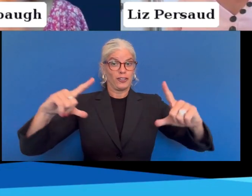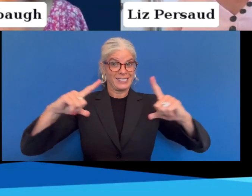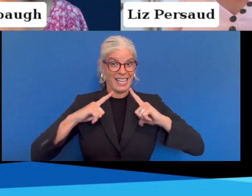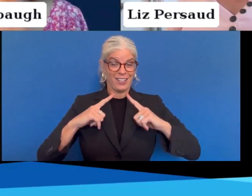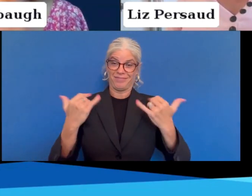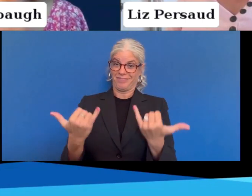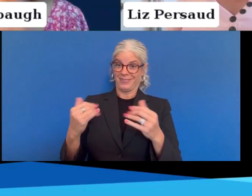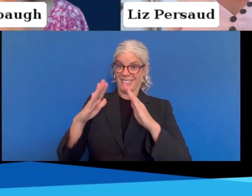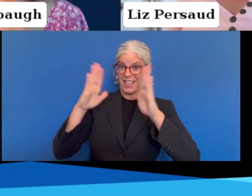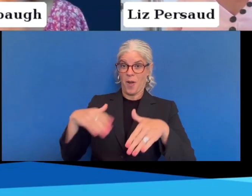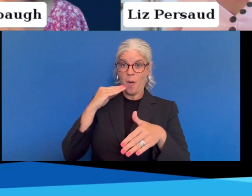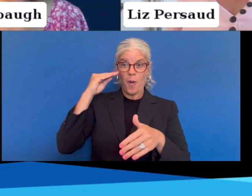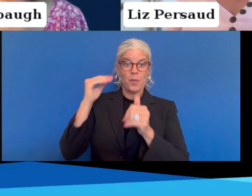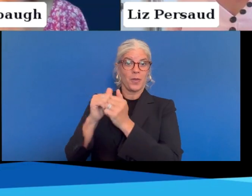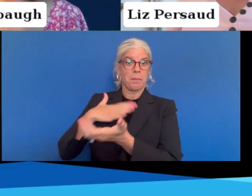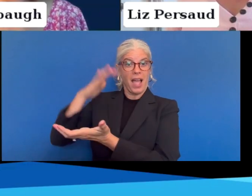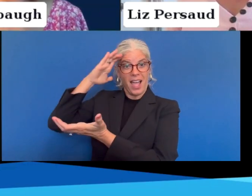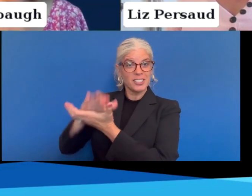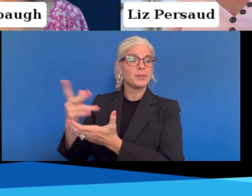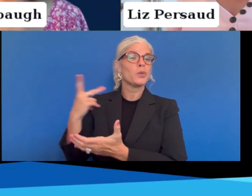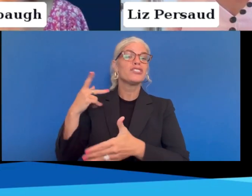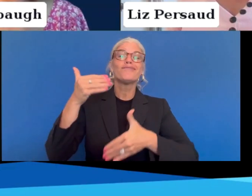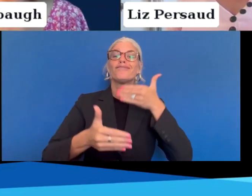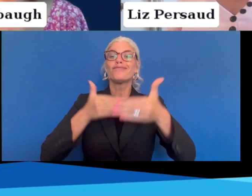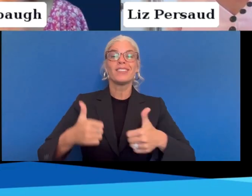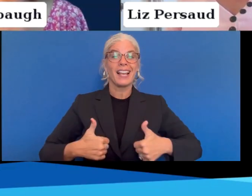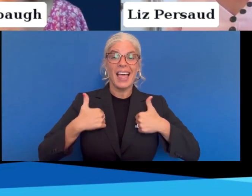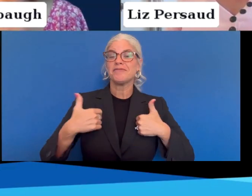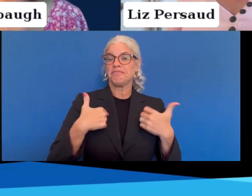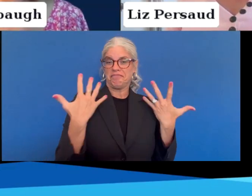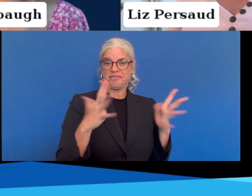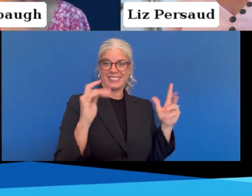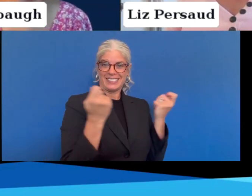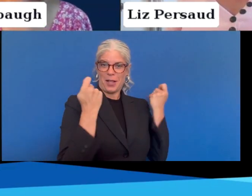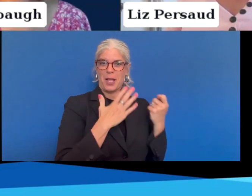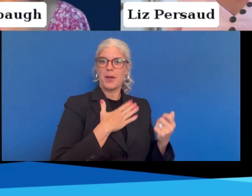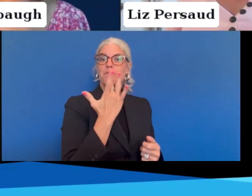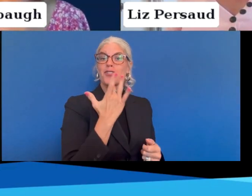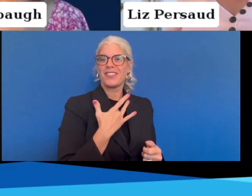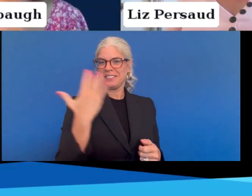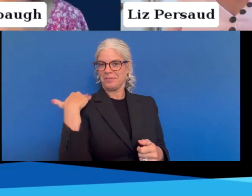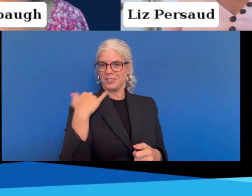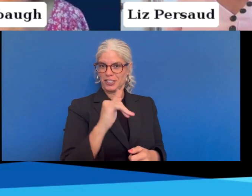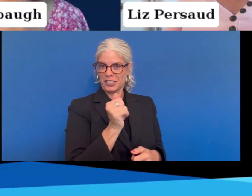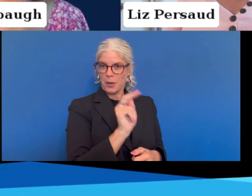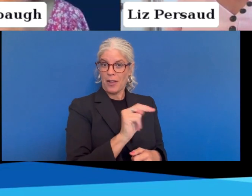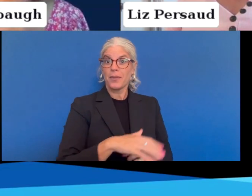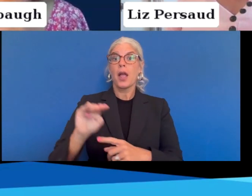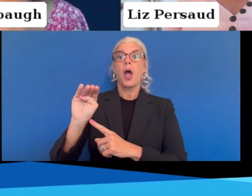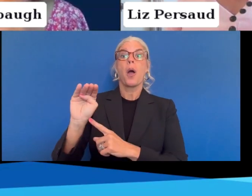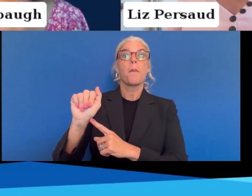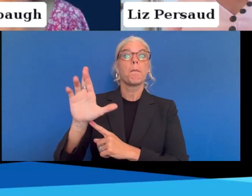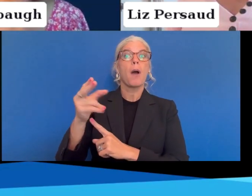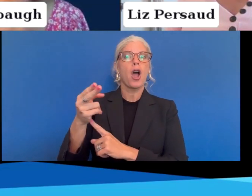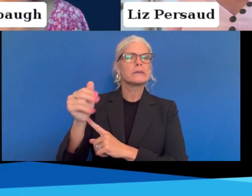really loving being retired in this house with my husband and just going through life. Celebrated my birthday